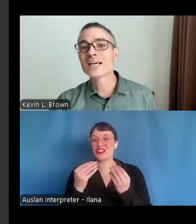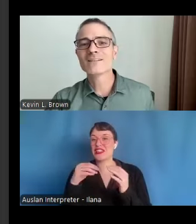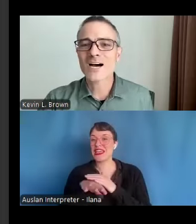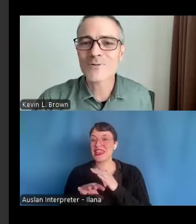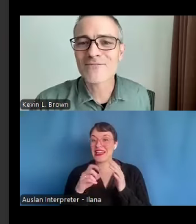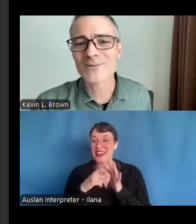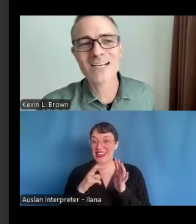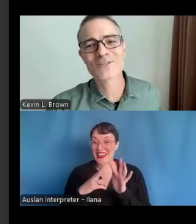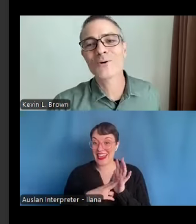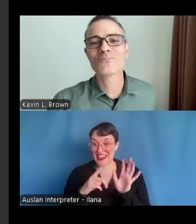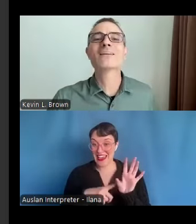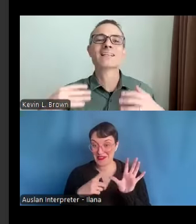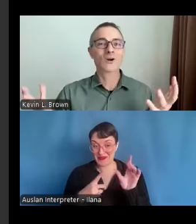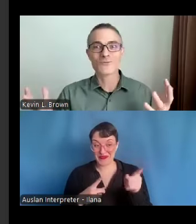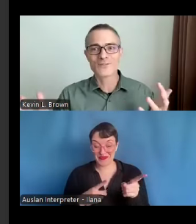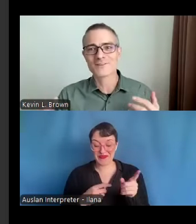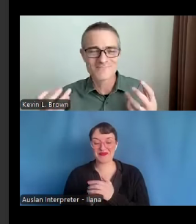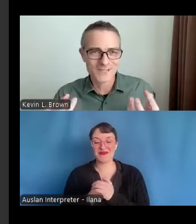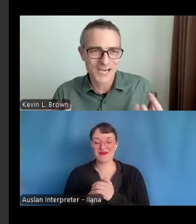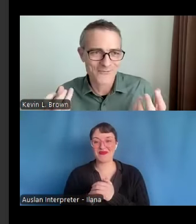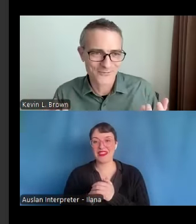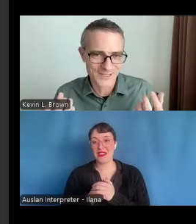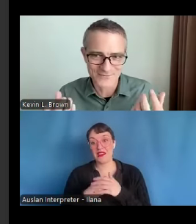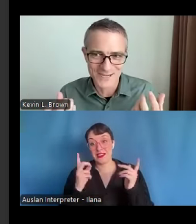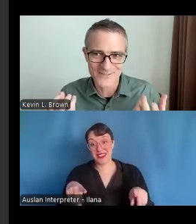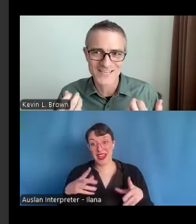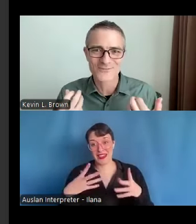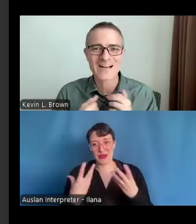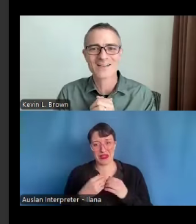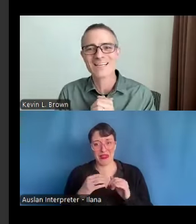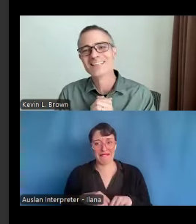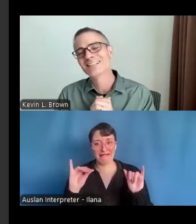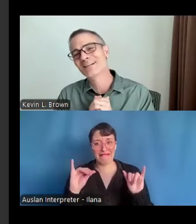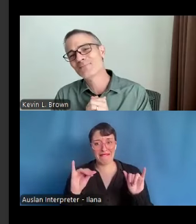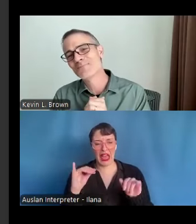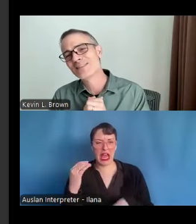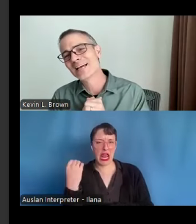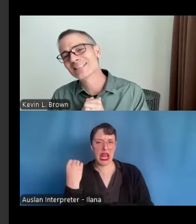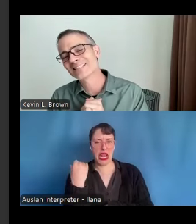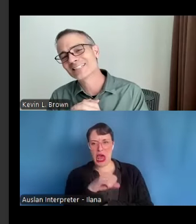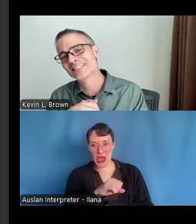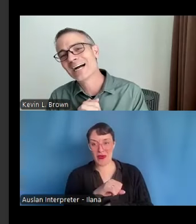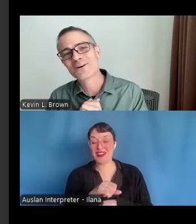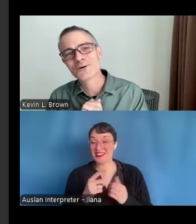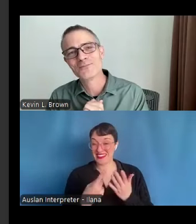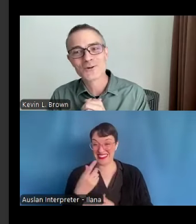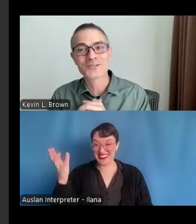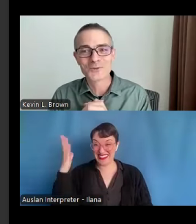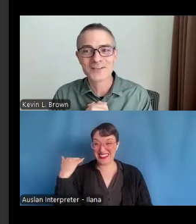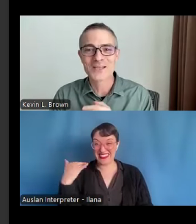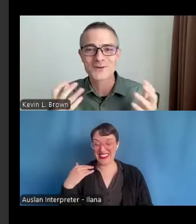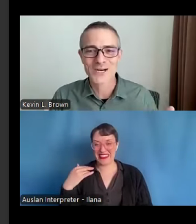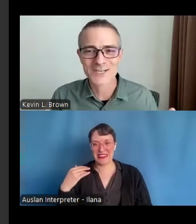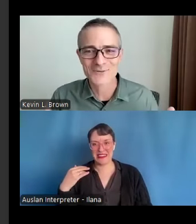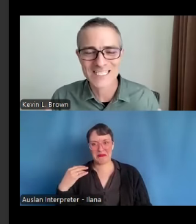Kenyan nonprofit, right? And so it started with the tough love, the tough reality, when that high net worth donor told